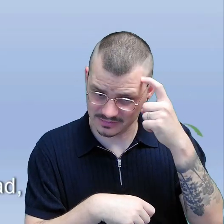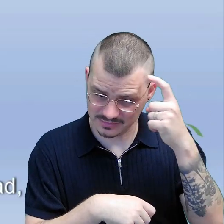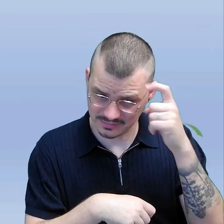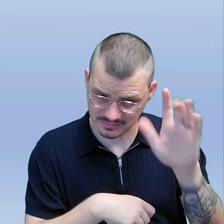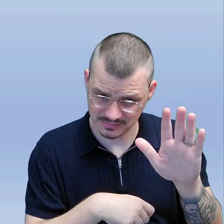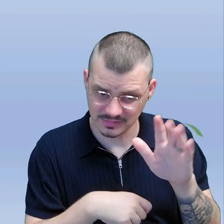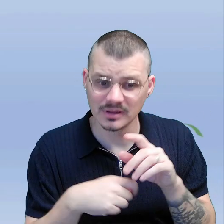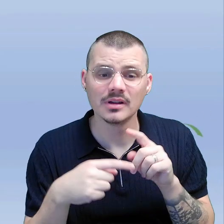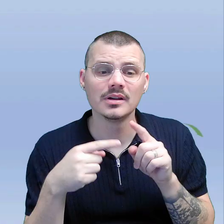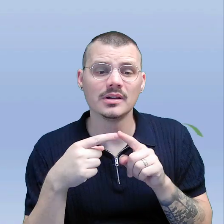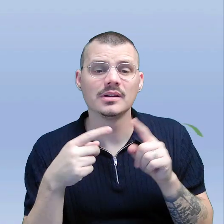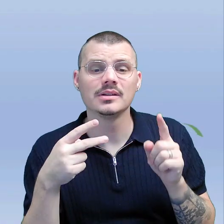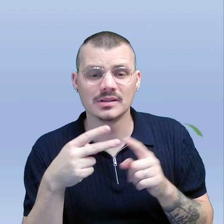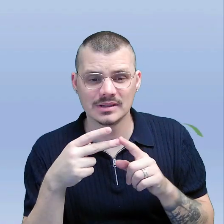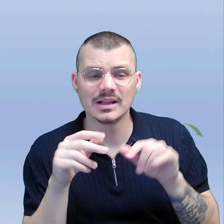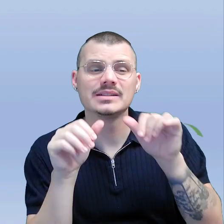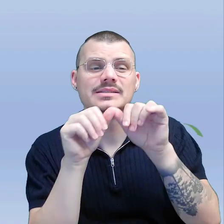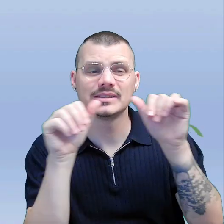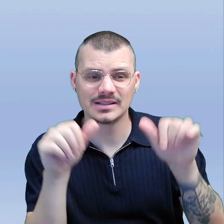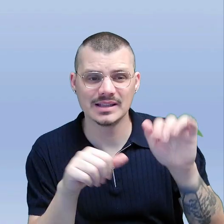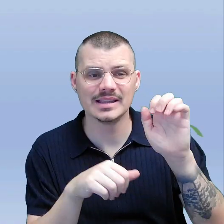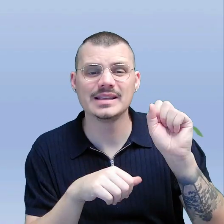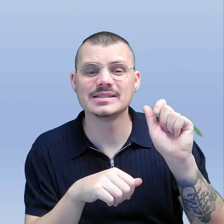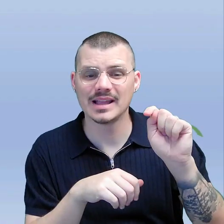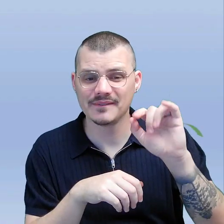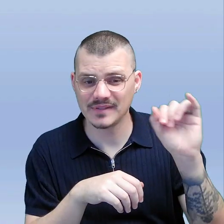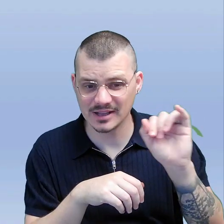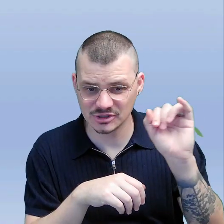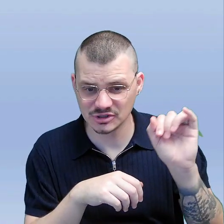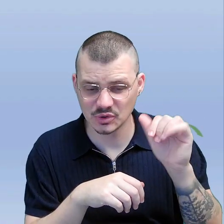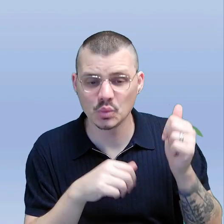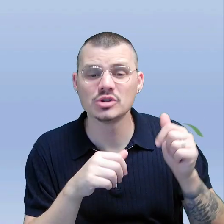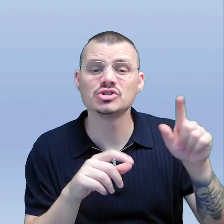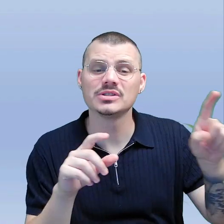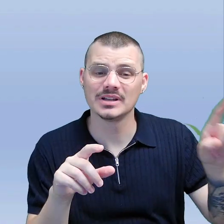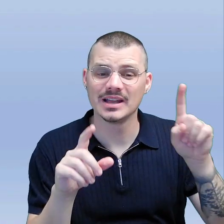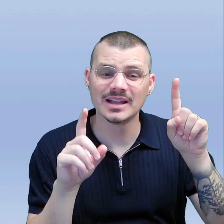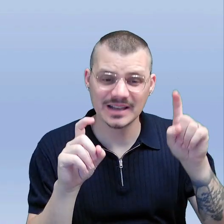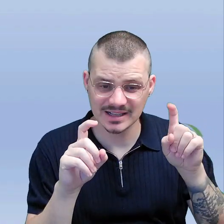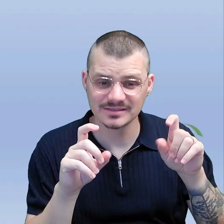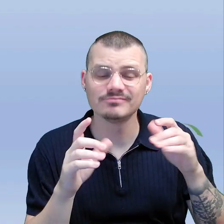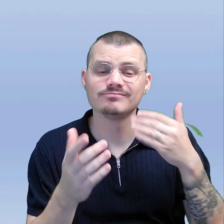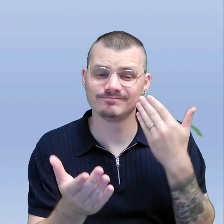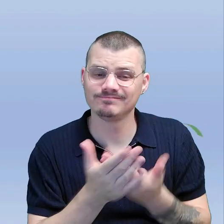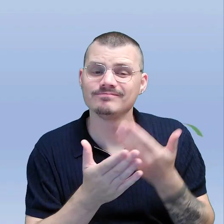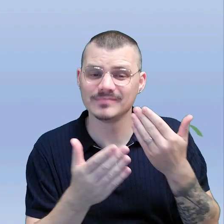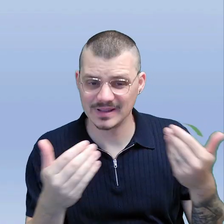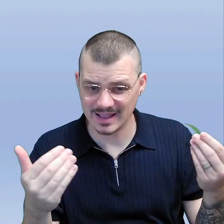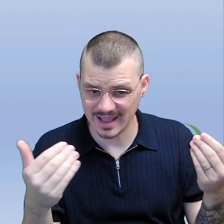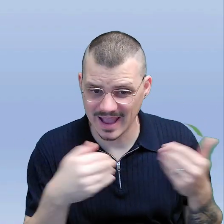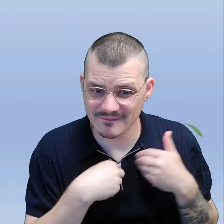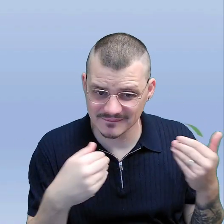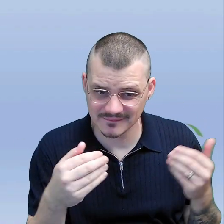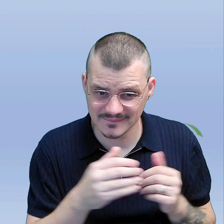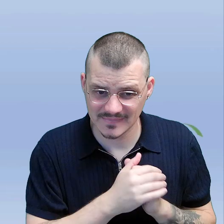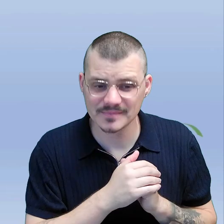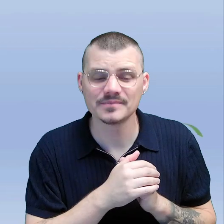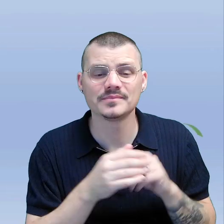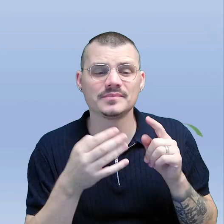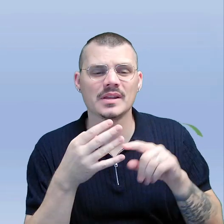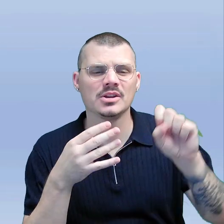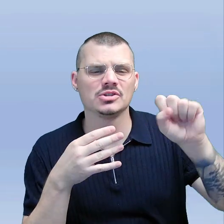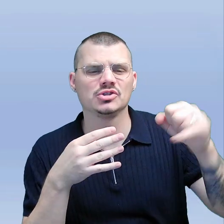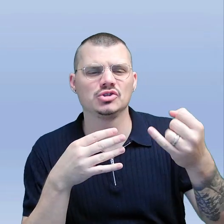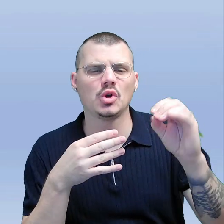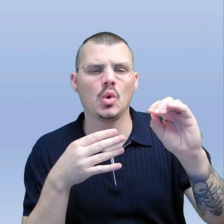she had, a systemic yeast infection, which her testing proved that she had,